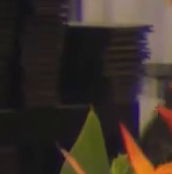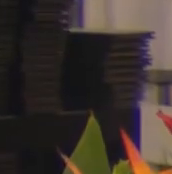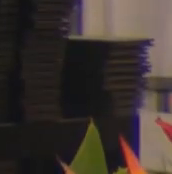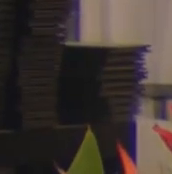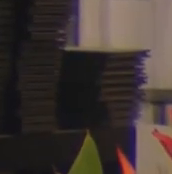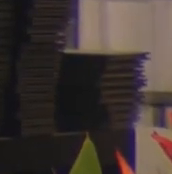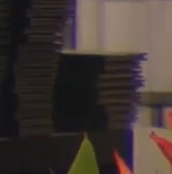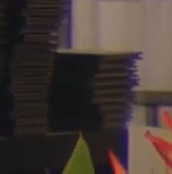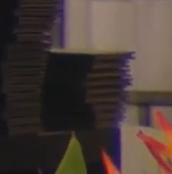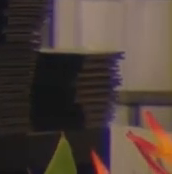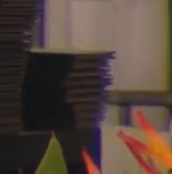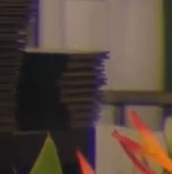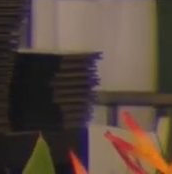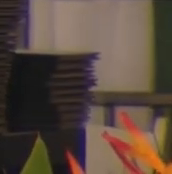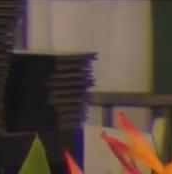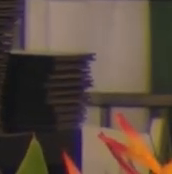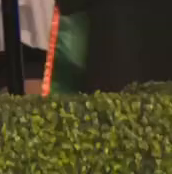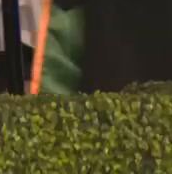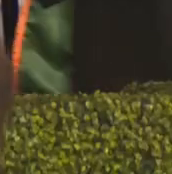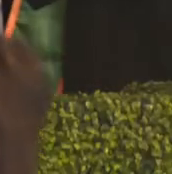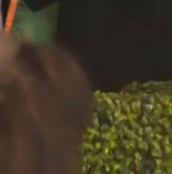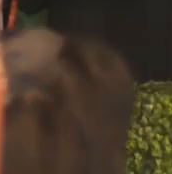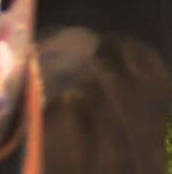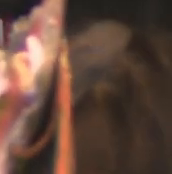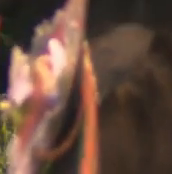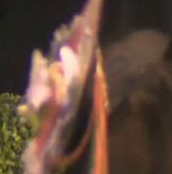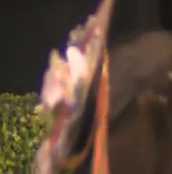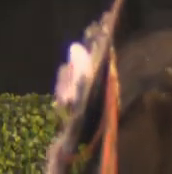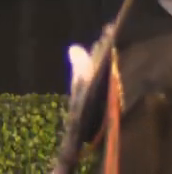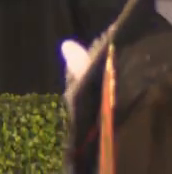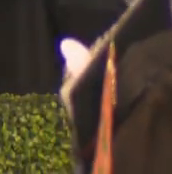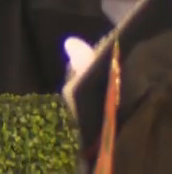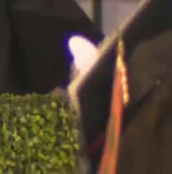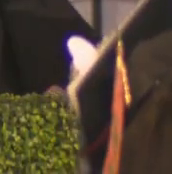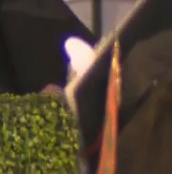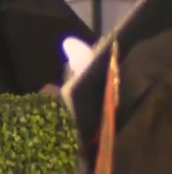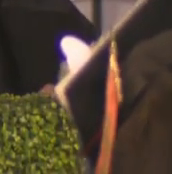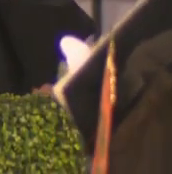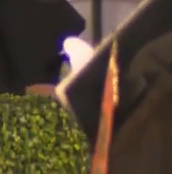Paul Edwin DeLemos. Annette Olivia Moore.